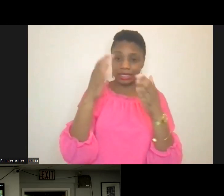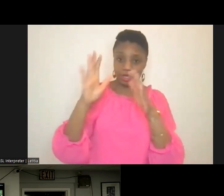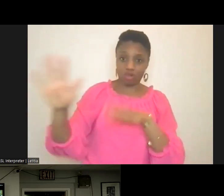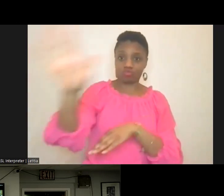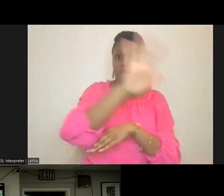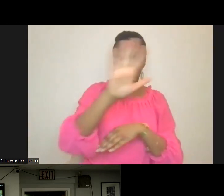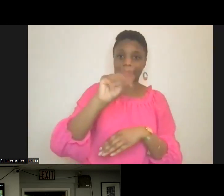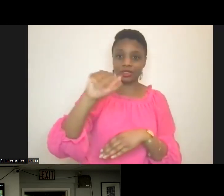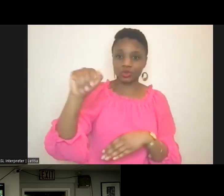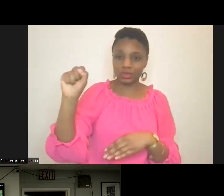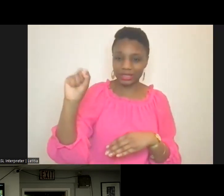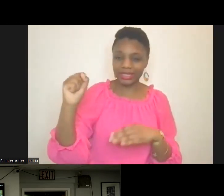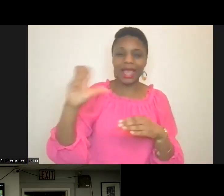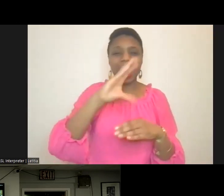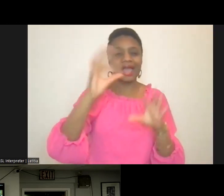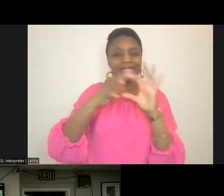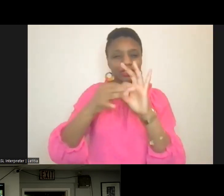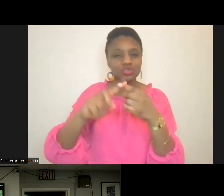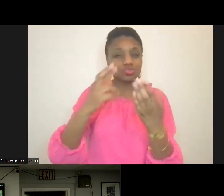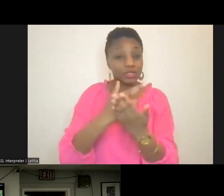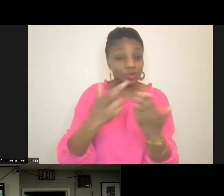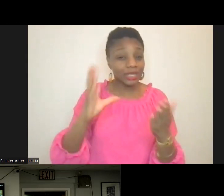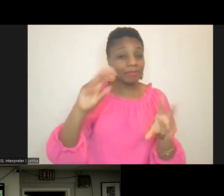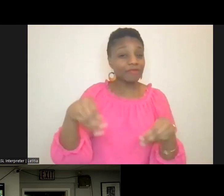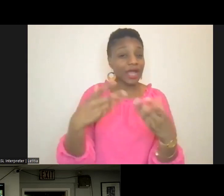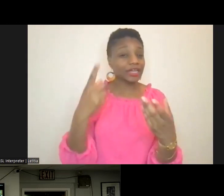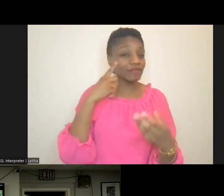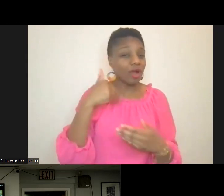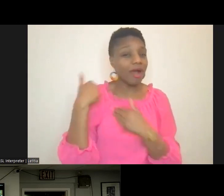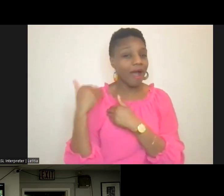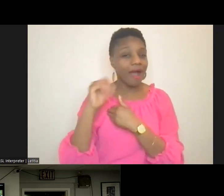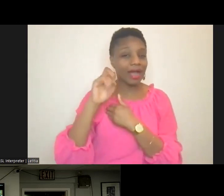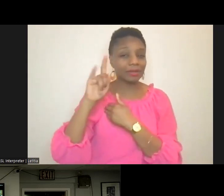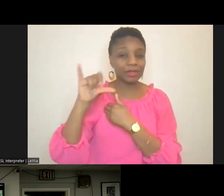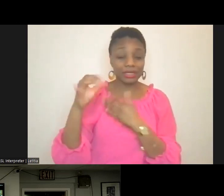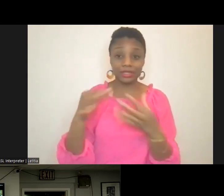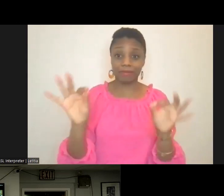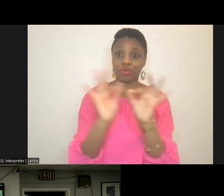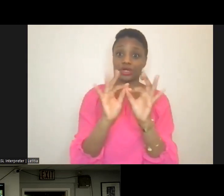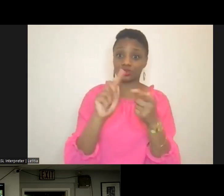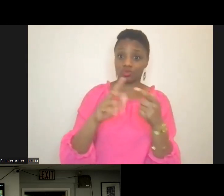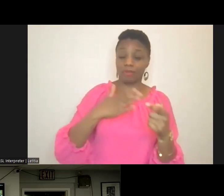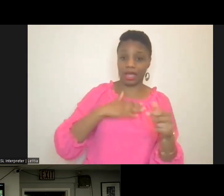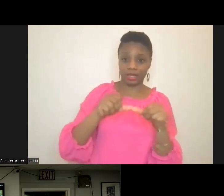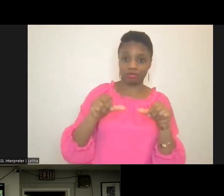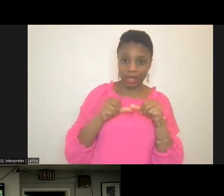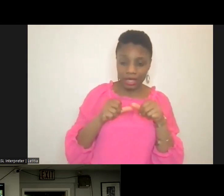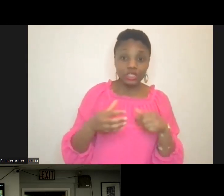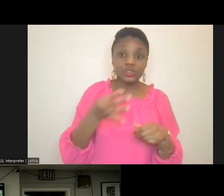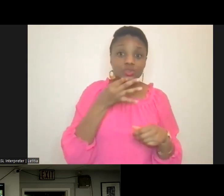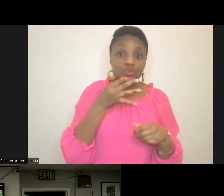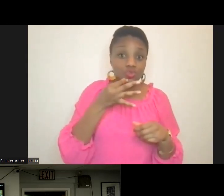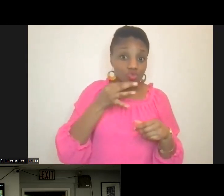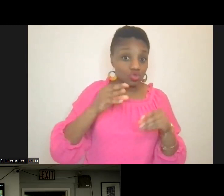EJ populations to their resources, and providing for accountability are very important in my opinion. The soon-to-be-released